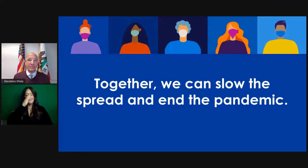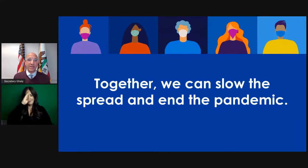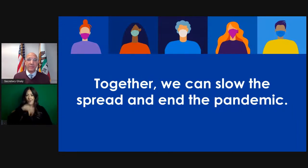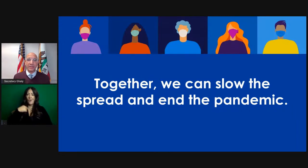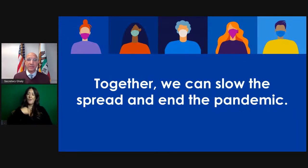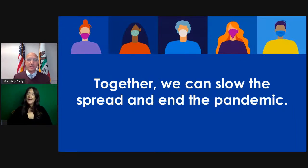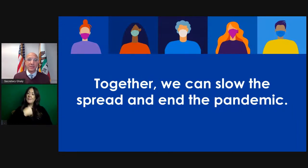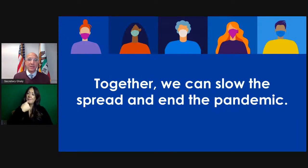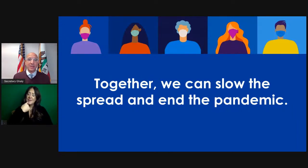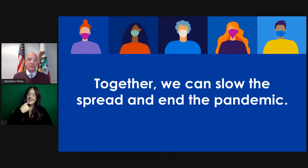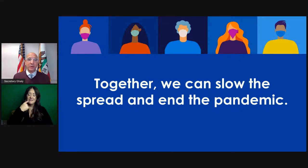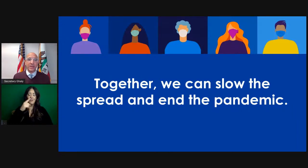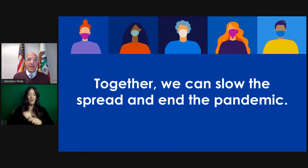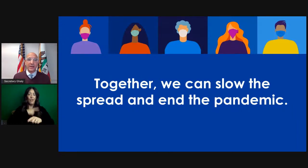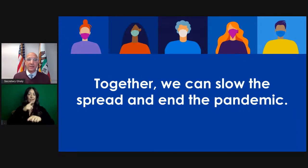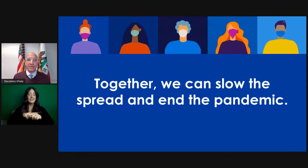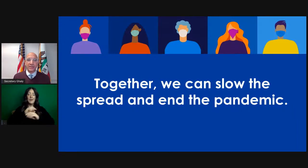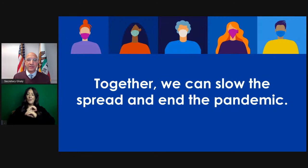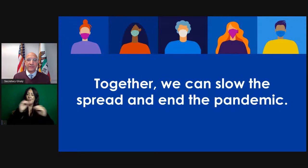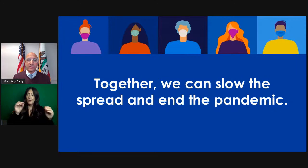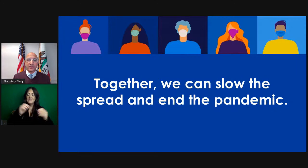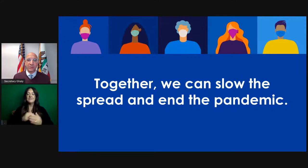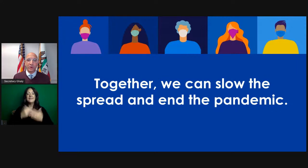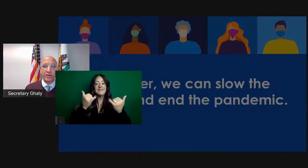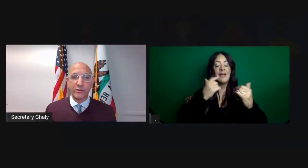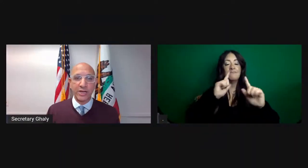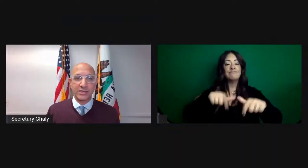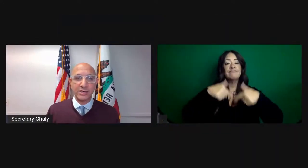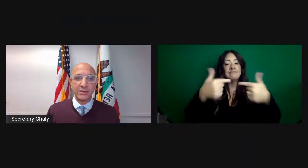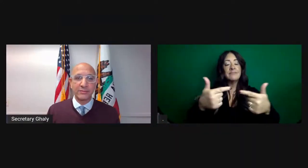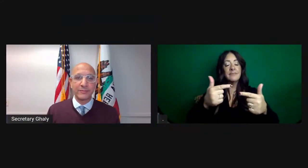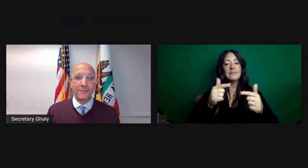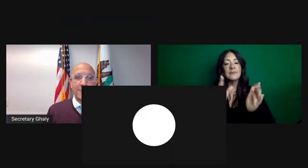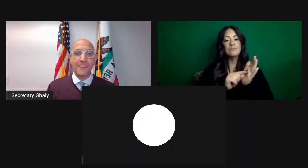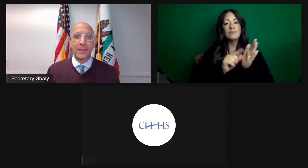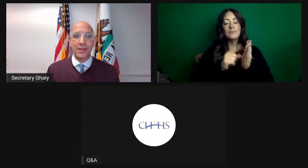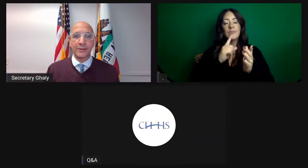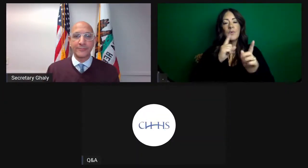last many, many months. So with that, I'll take the first reporter question.